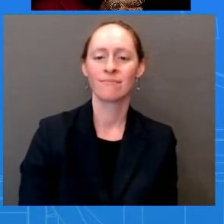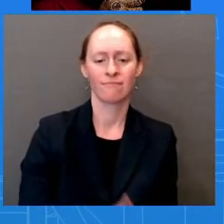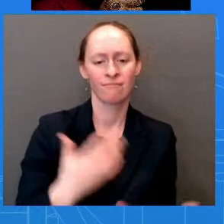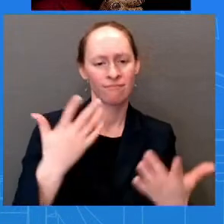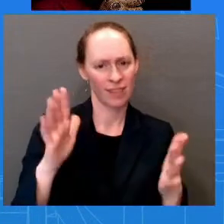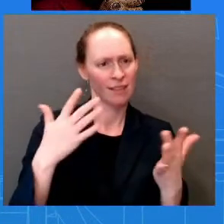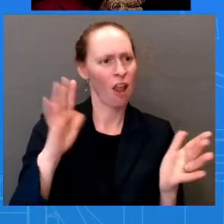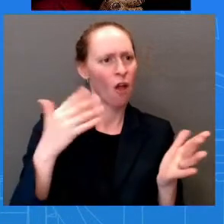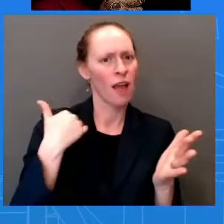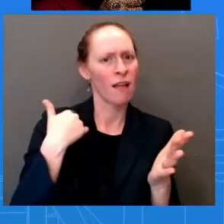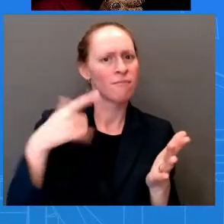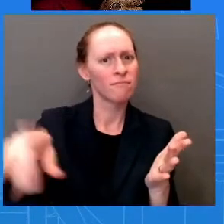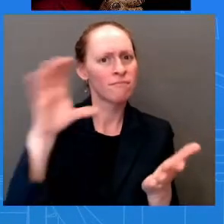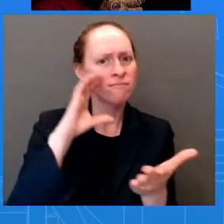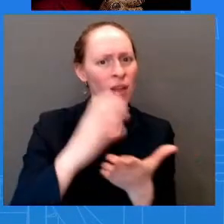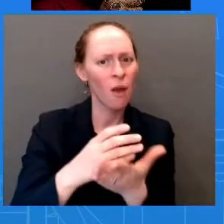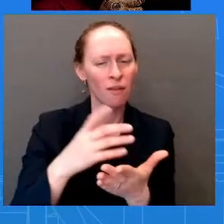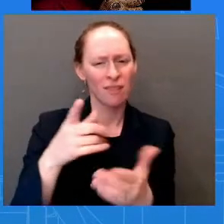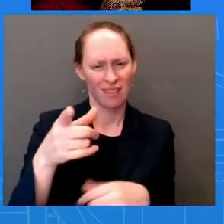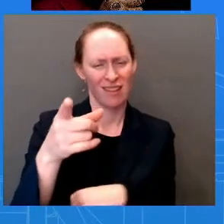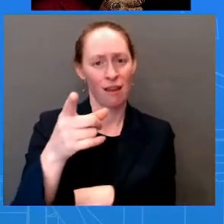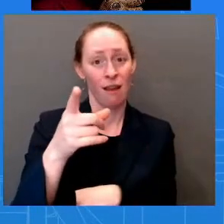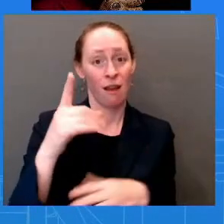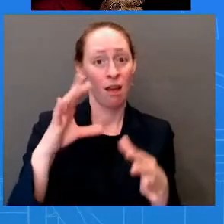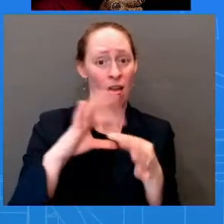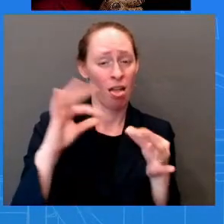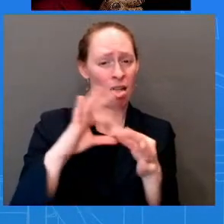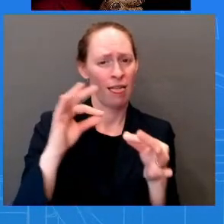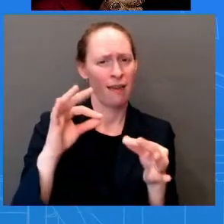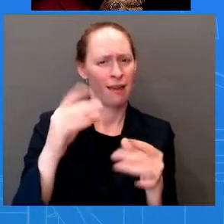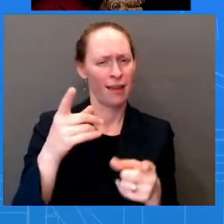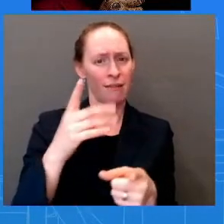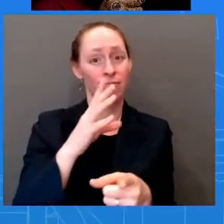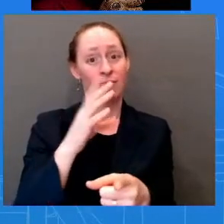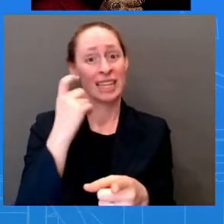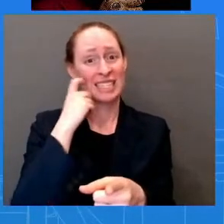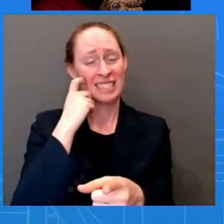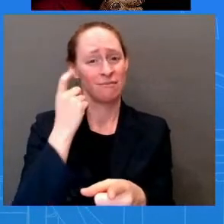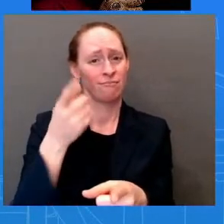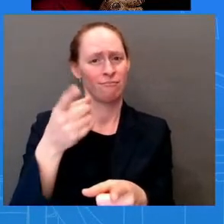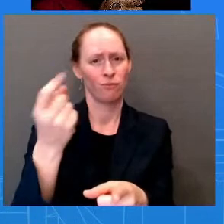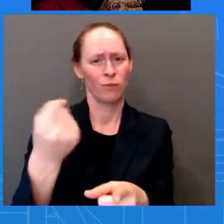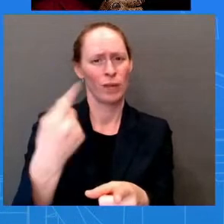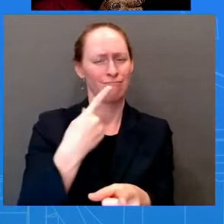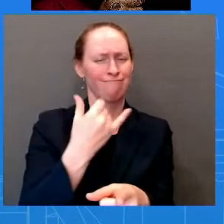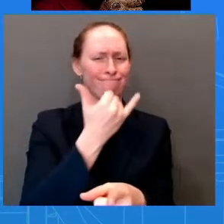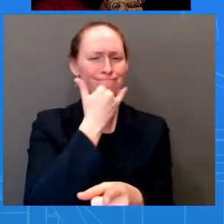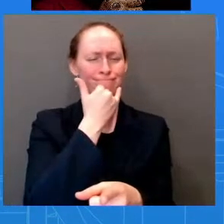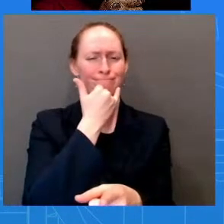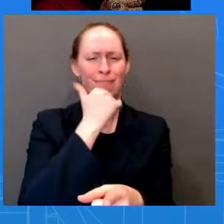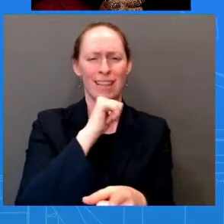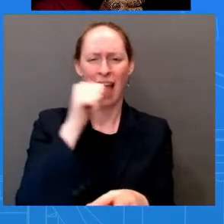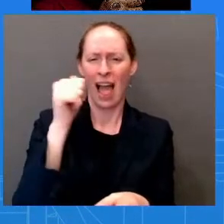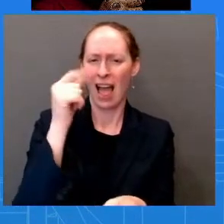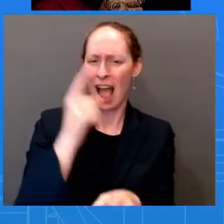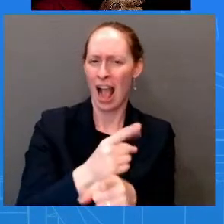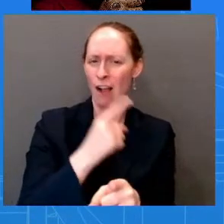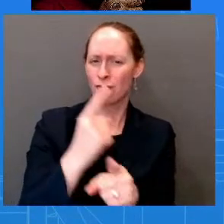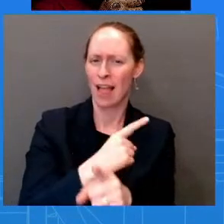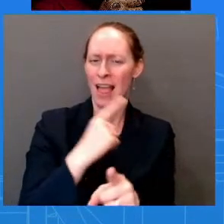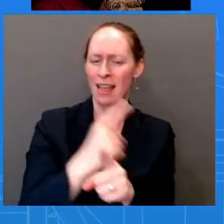inaccurate, completely wrong. It is not right to say that it was open, to suggest that a Vogue